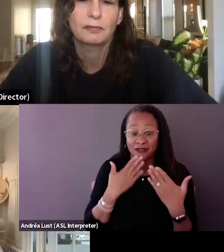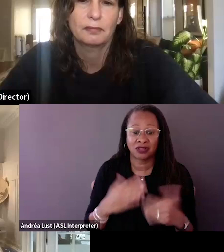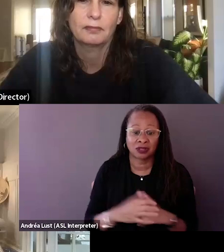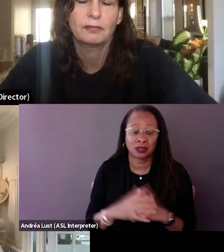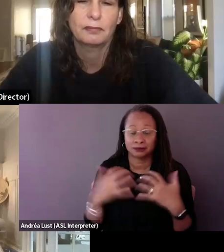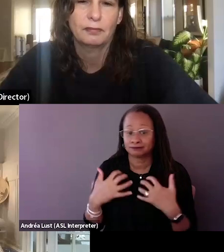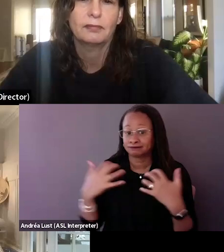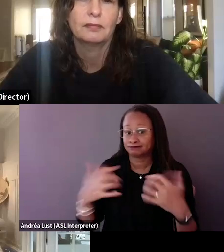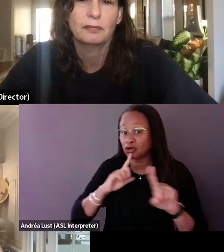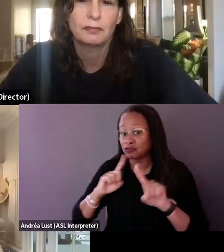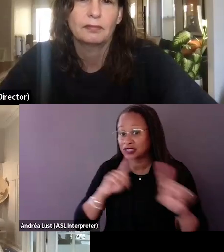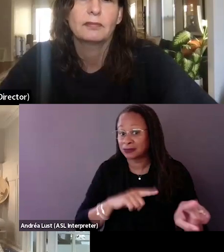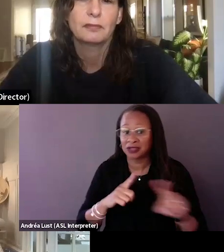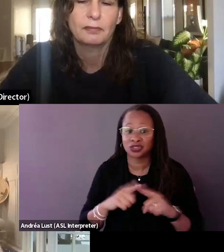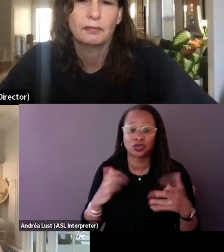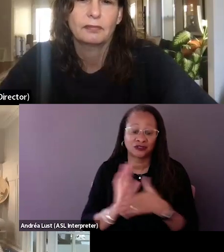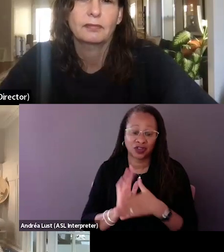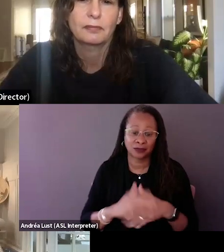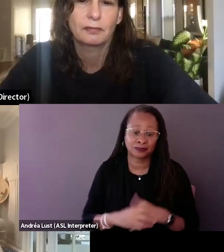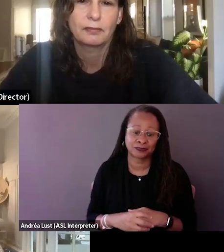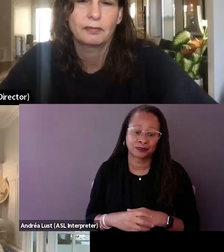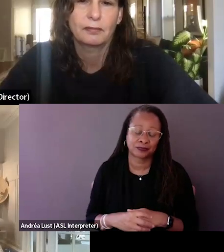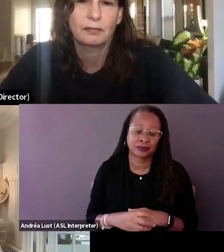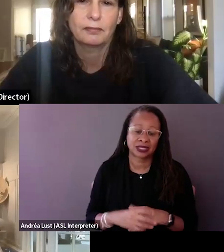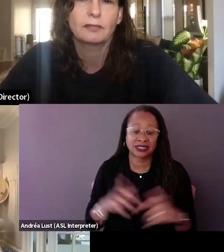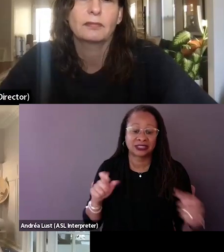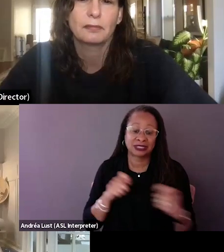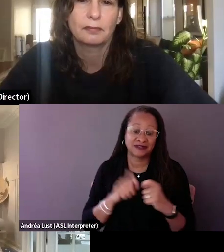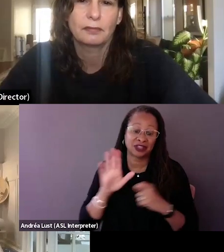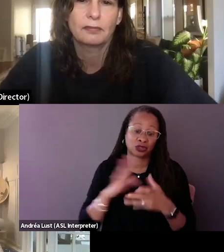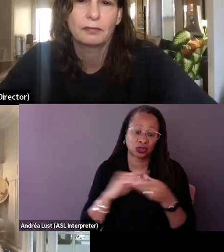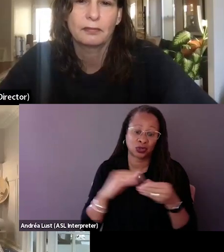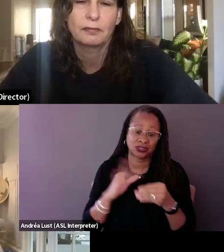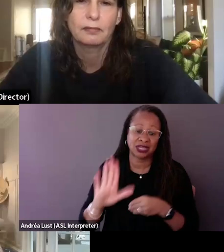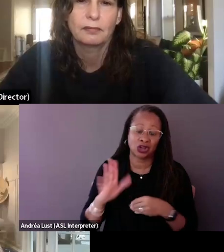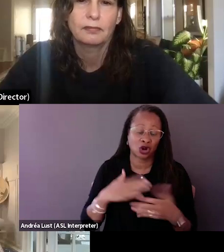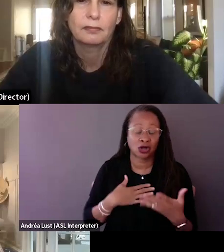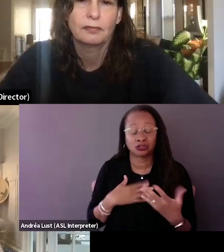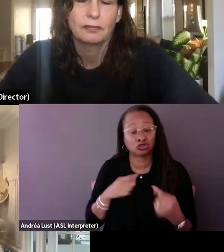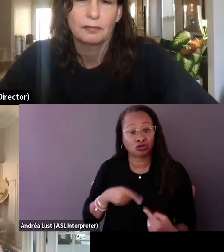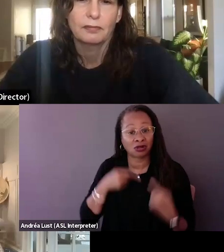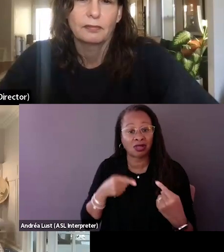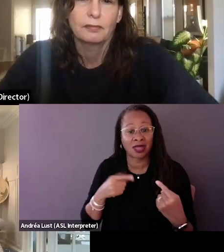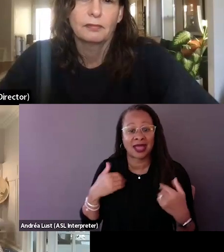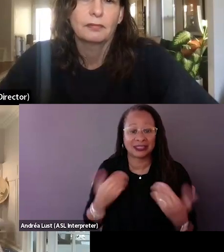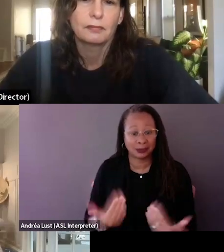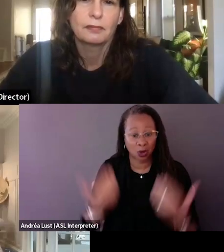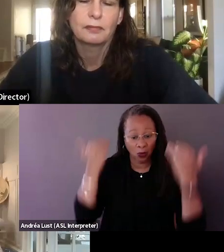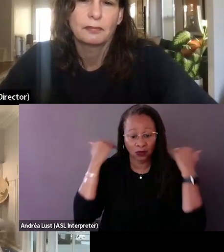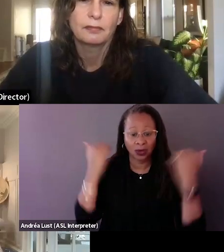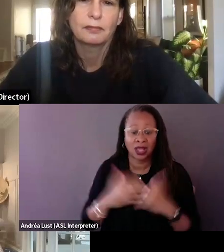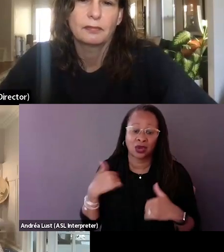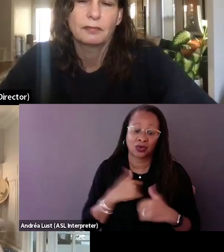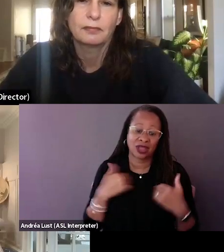Audience response to this film, and particularly her story and her plight, has been overwhelming. We have